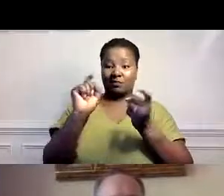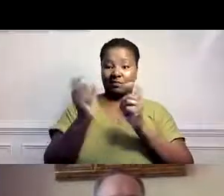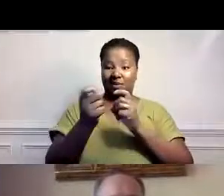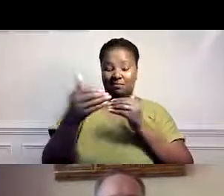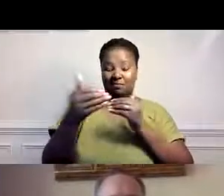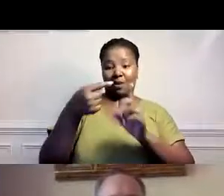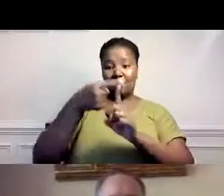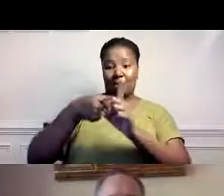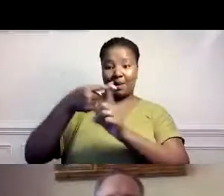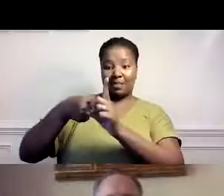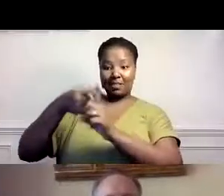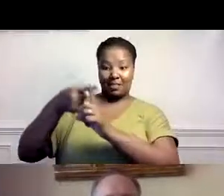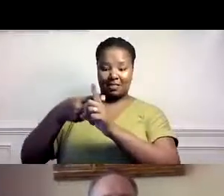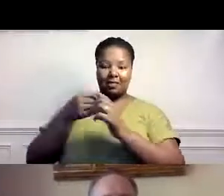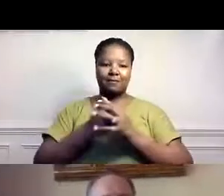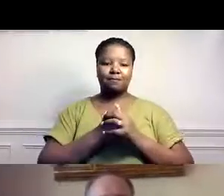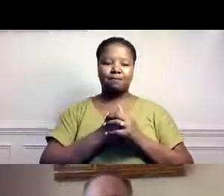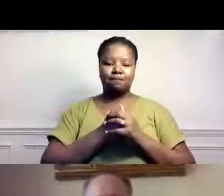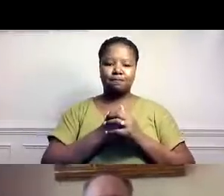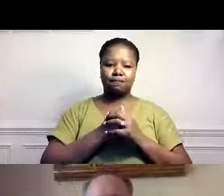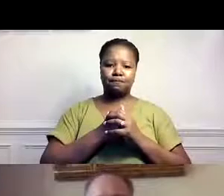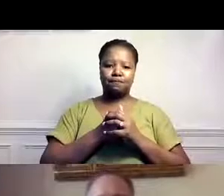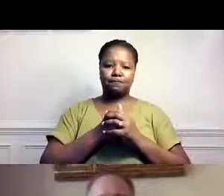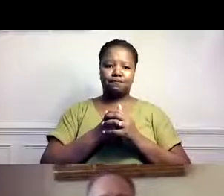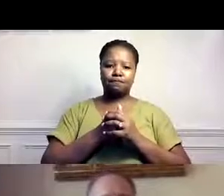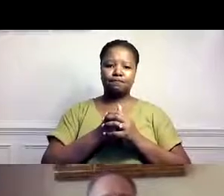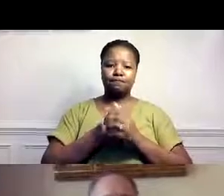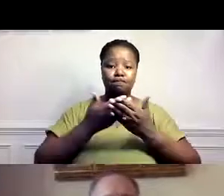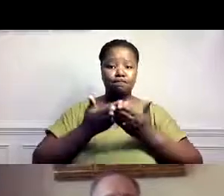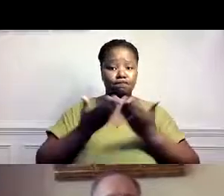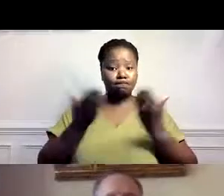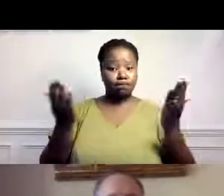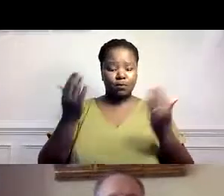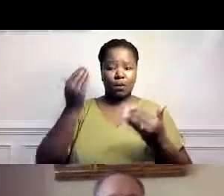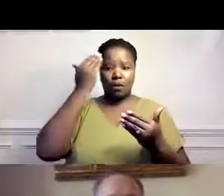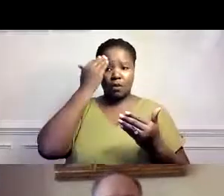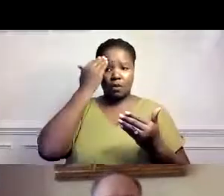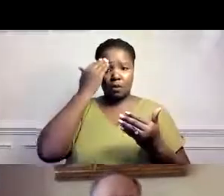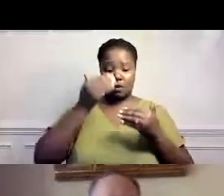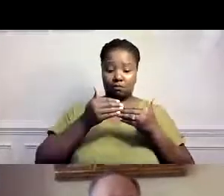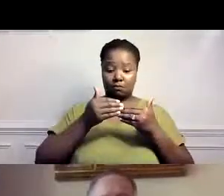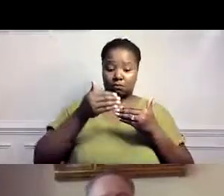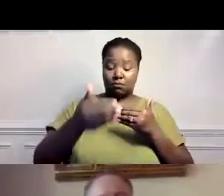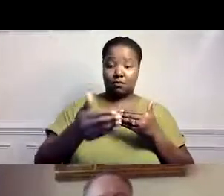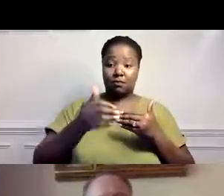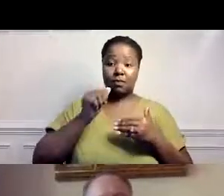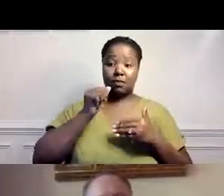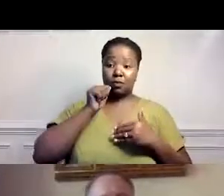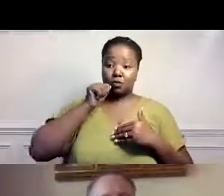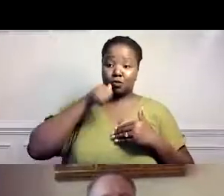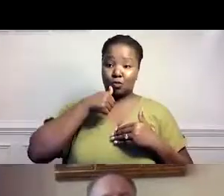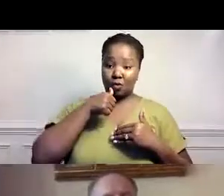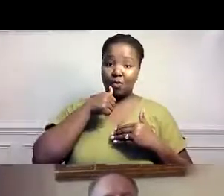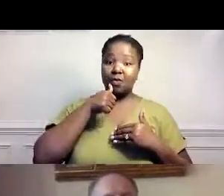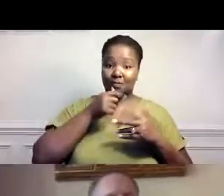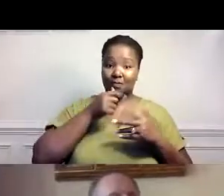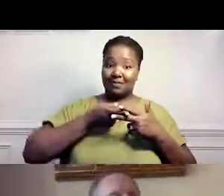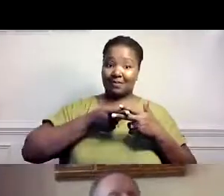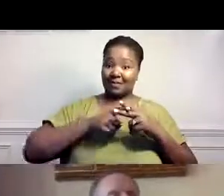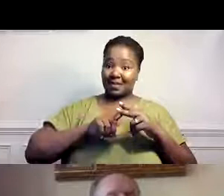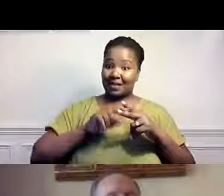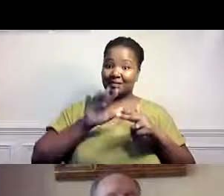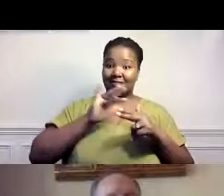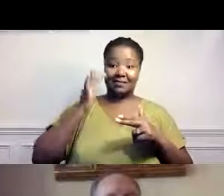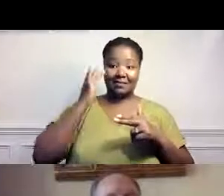And you're probably all aware as well that starting tomorrow, all Californians 16 years and